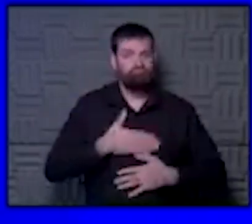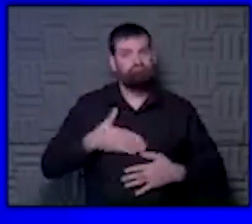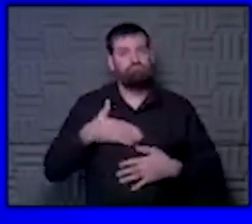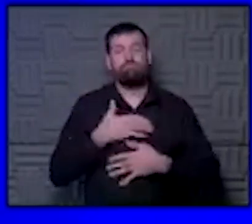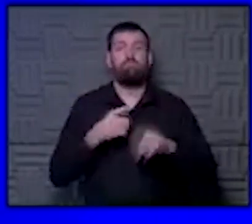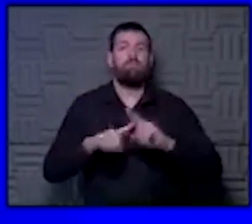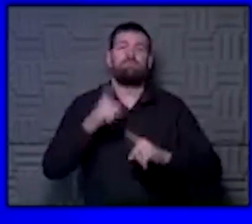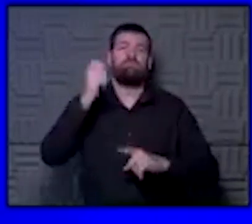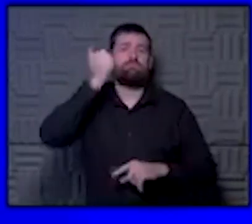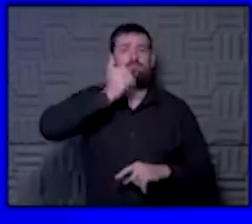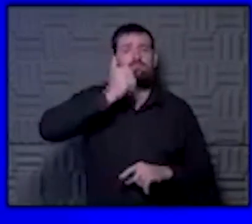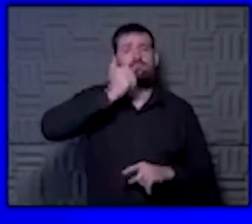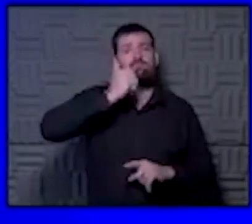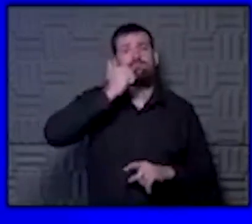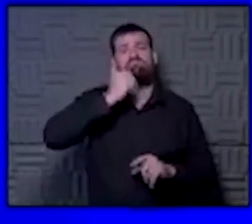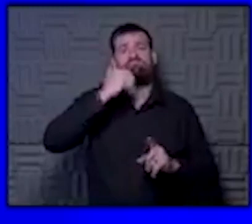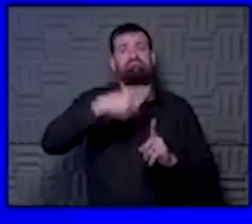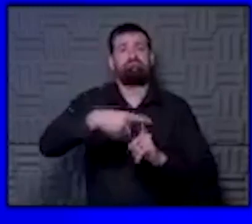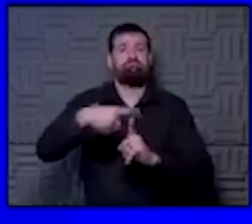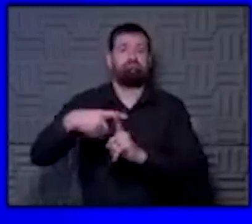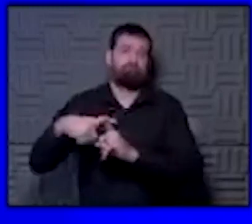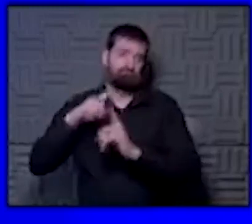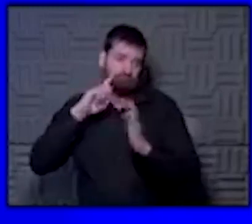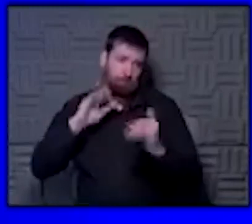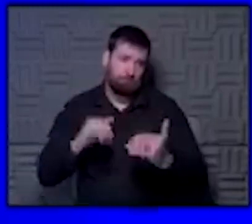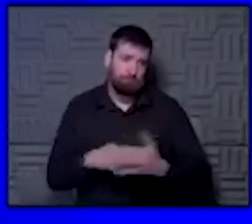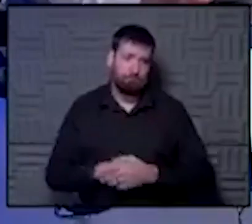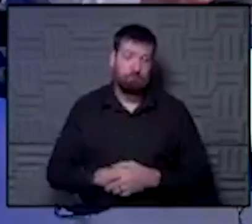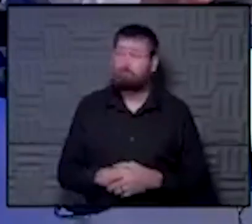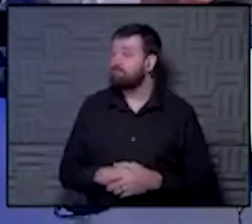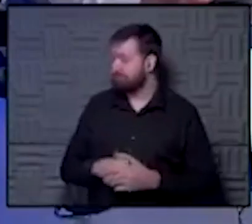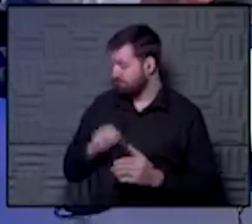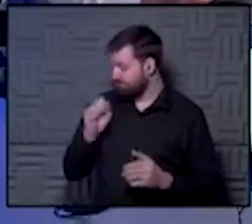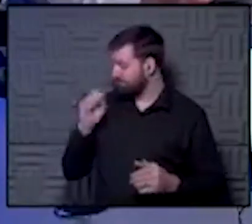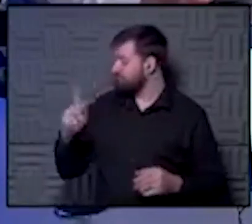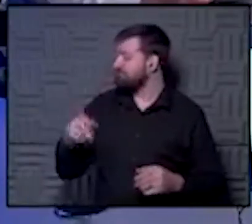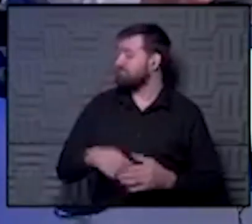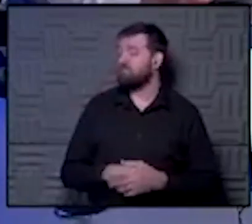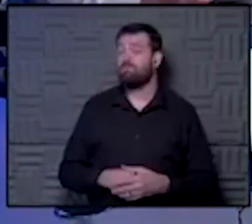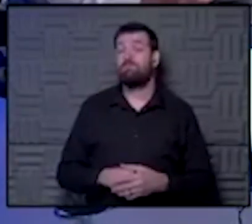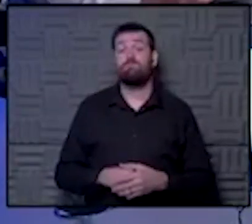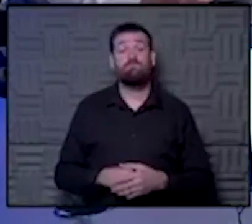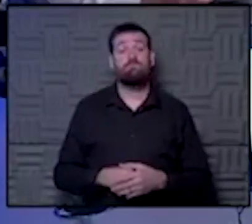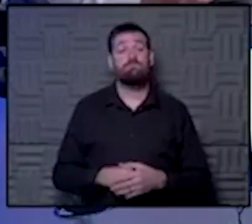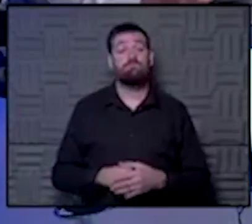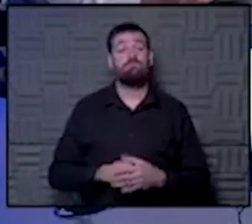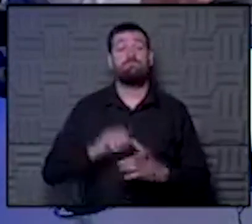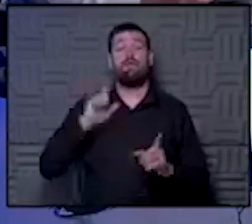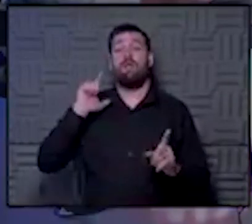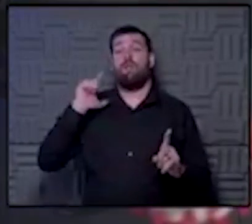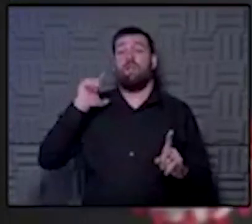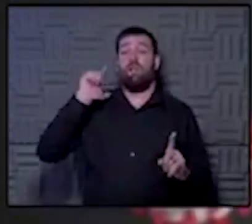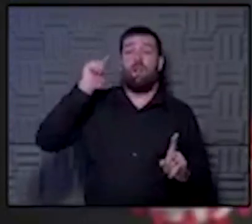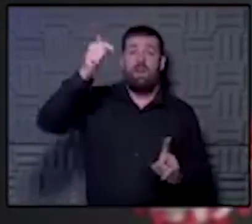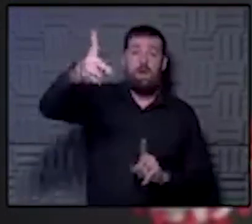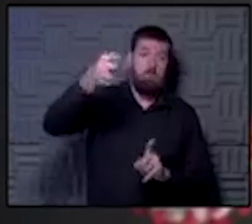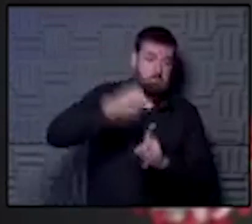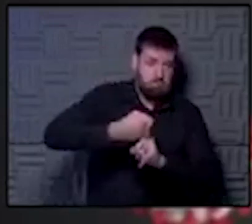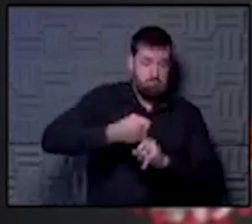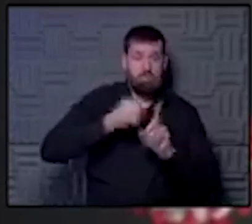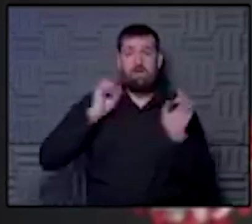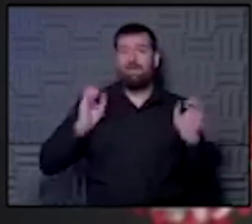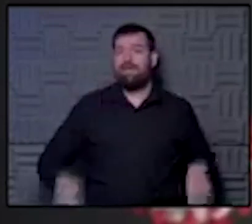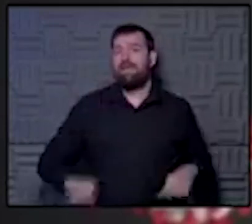just day-to-day silver linings as well. All right, Jess. Will there be a point in the future where I might